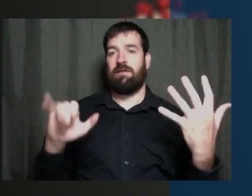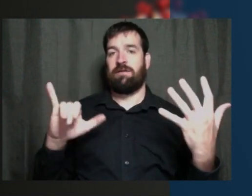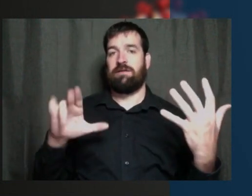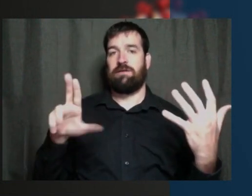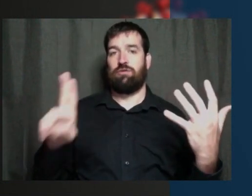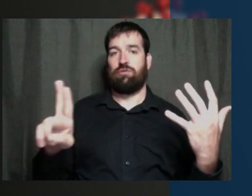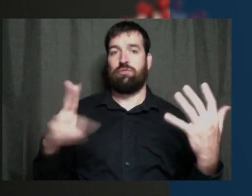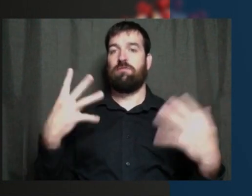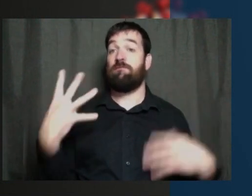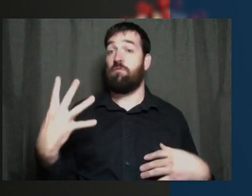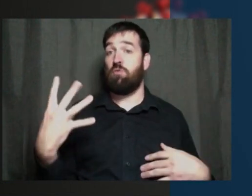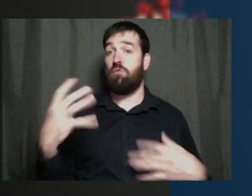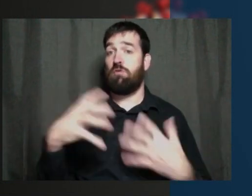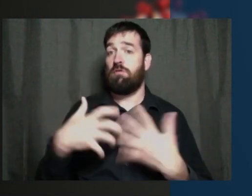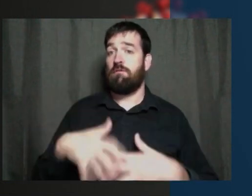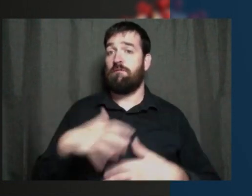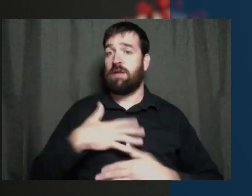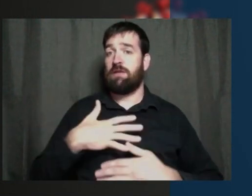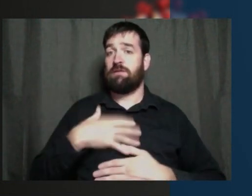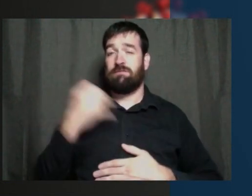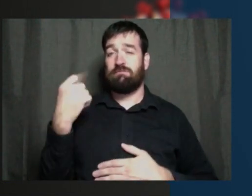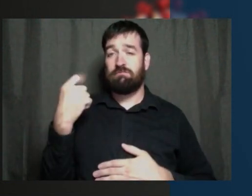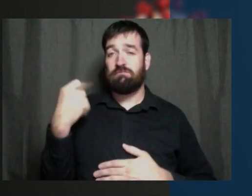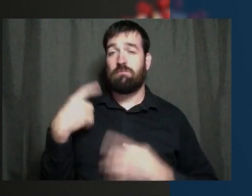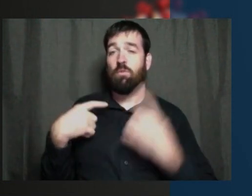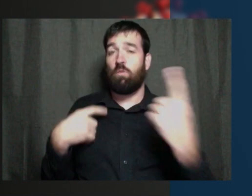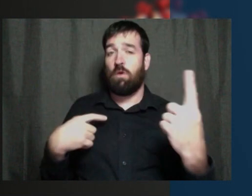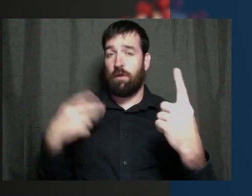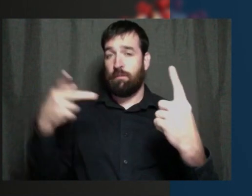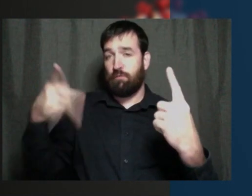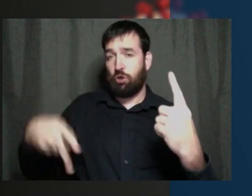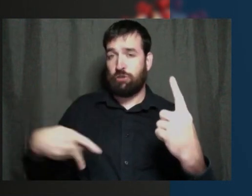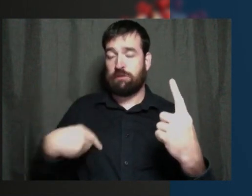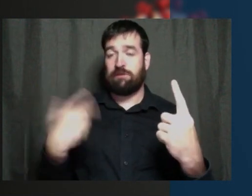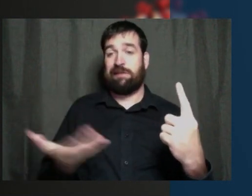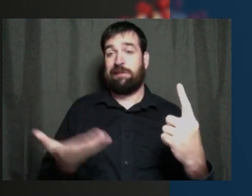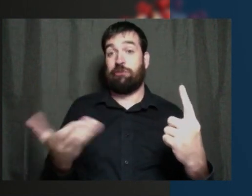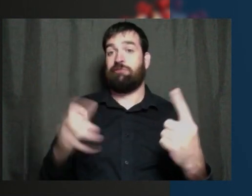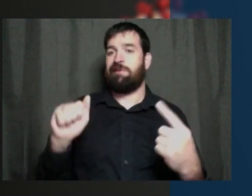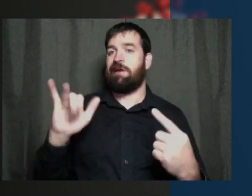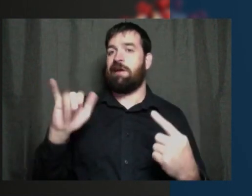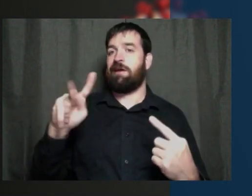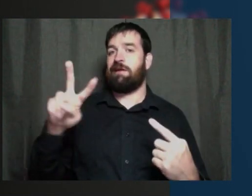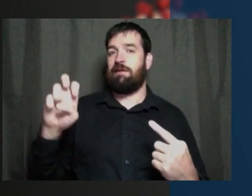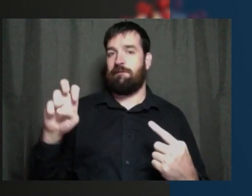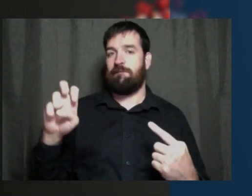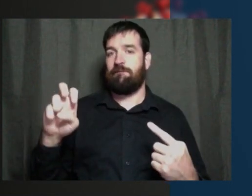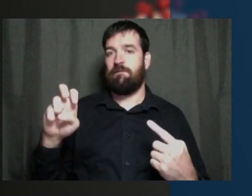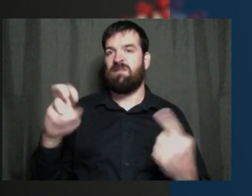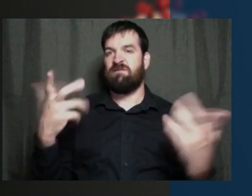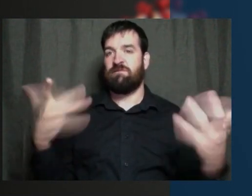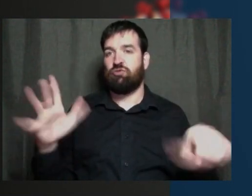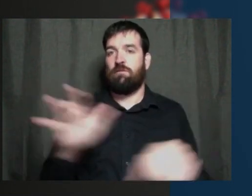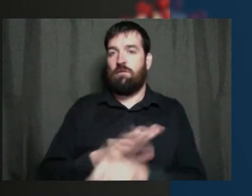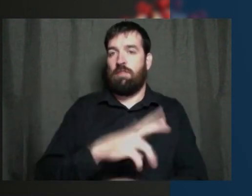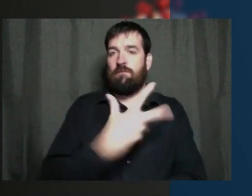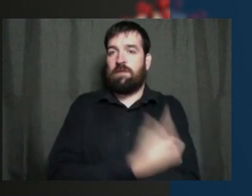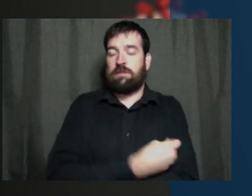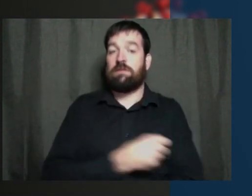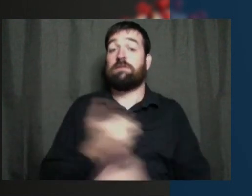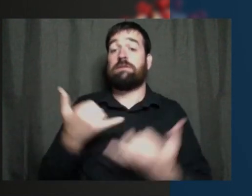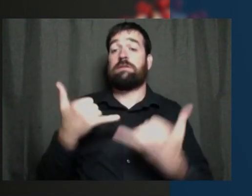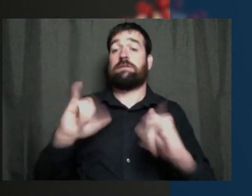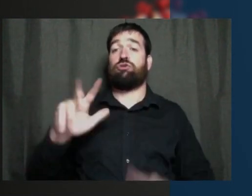ventilators. Only one of our people that are here with active infection is fully vaccinated. We still have 36